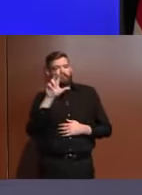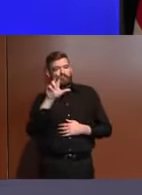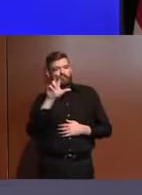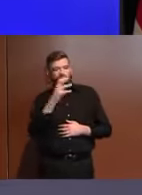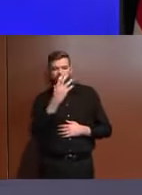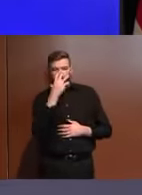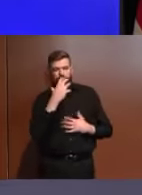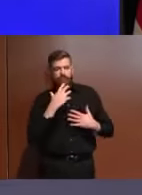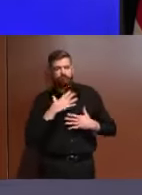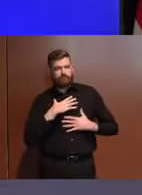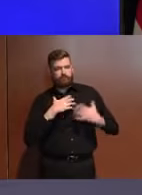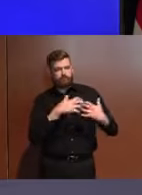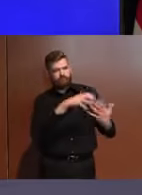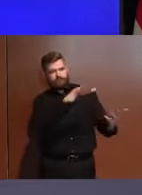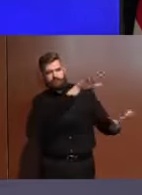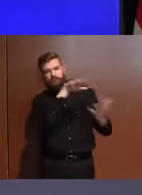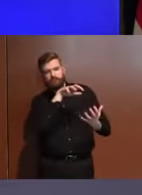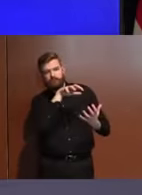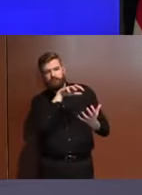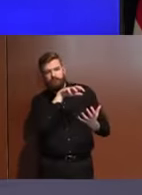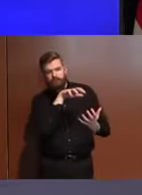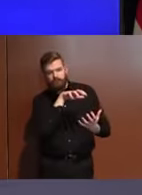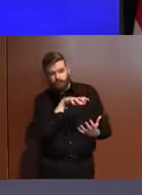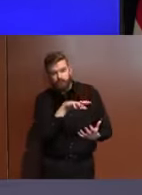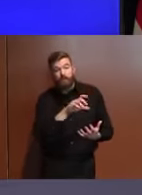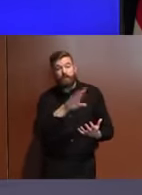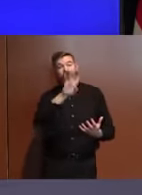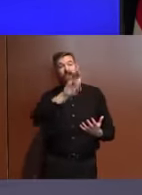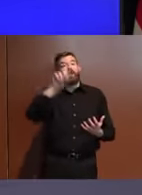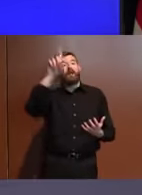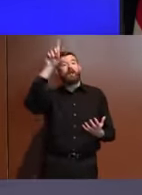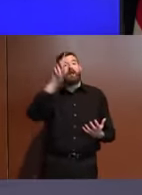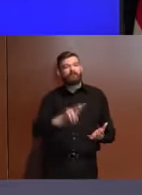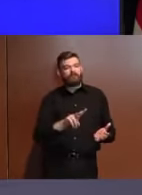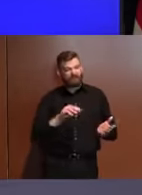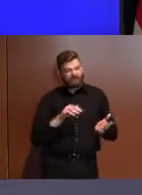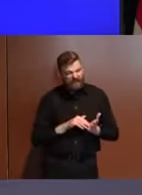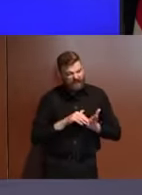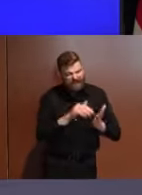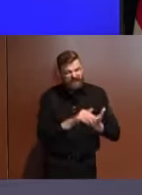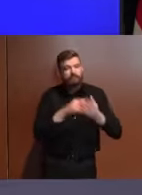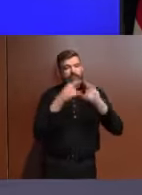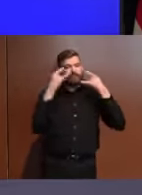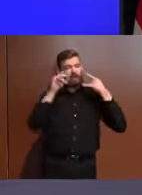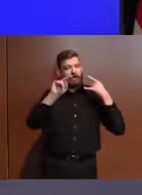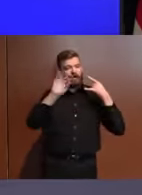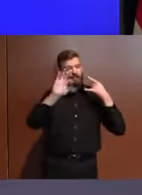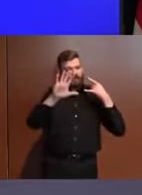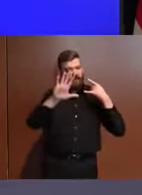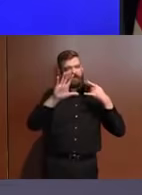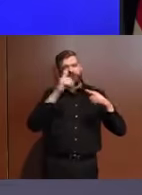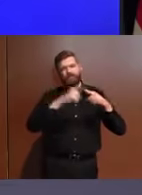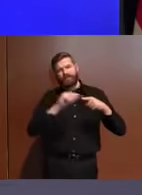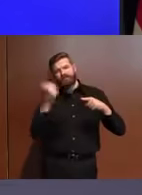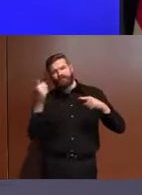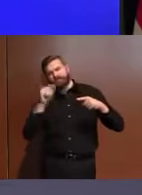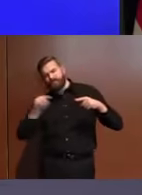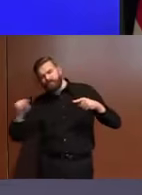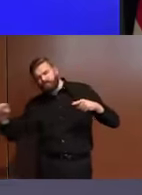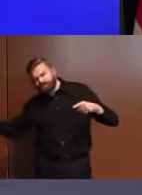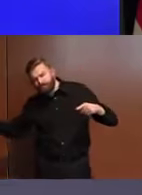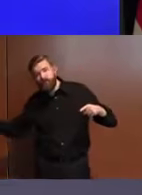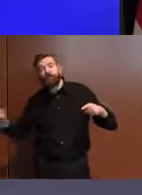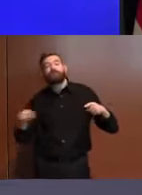million N95s, as I recall. Those are the 2 big items. There are other items on that. We've had no assurances yet,